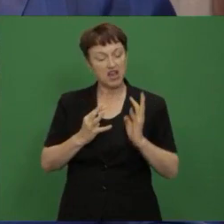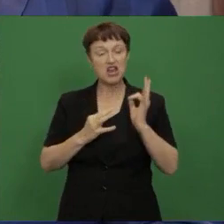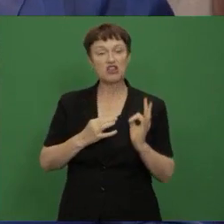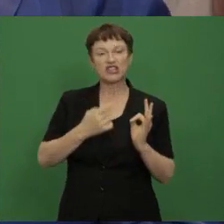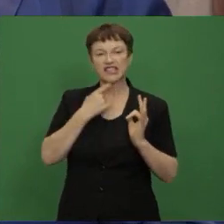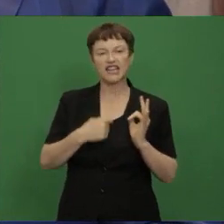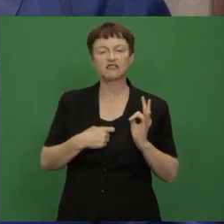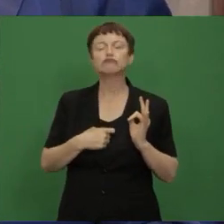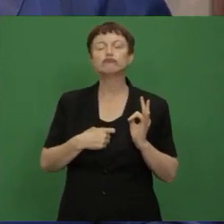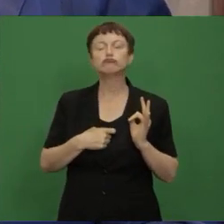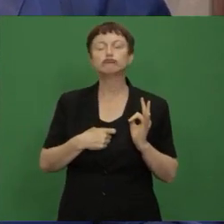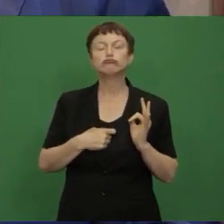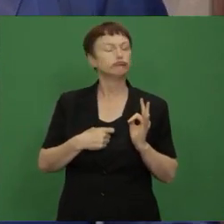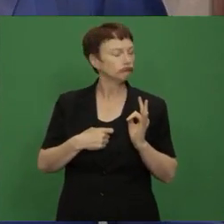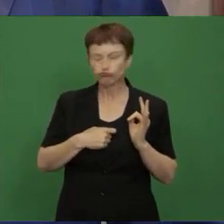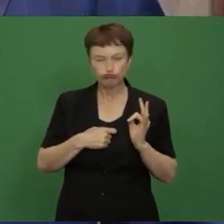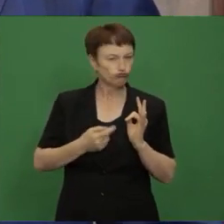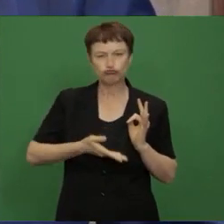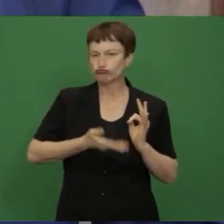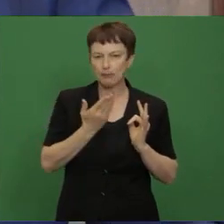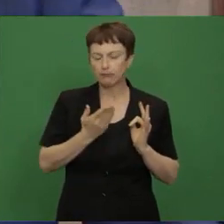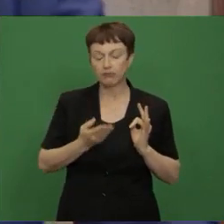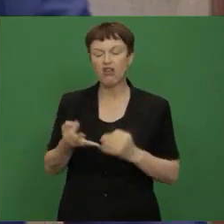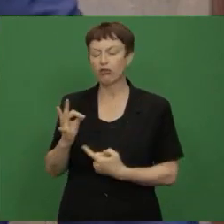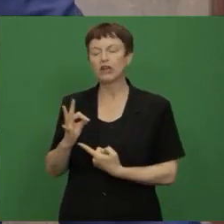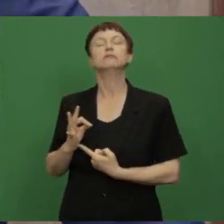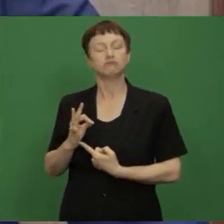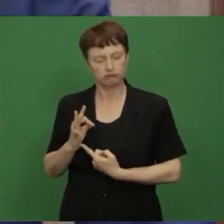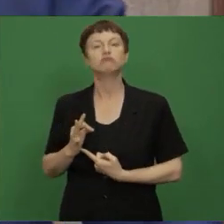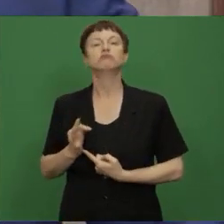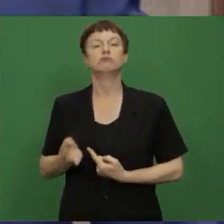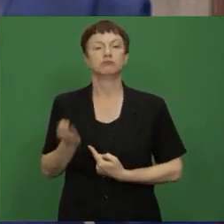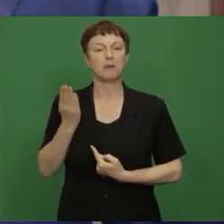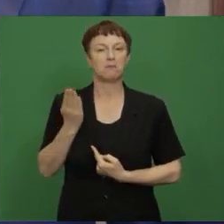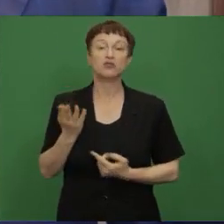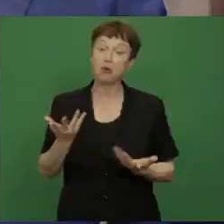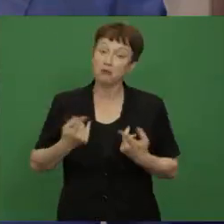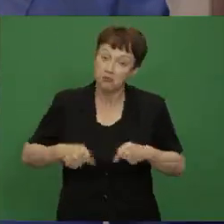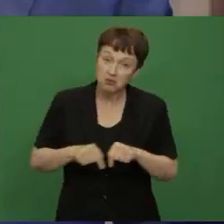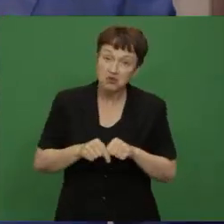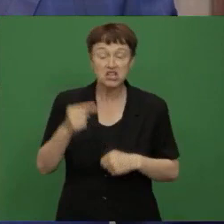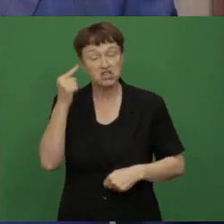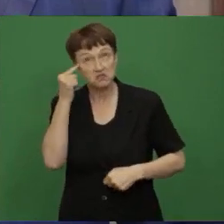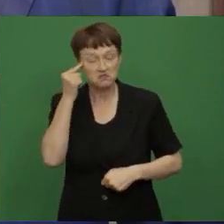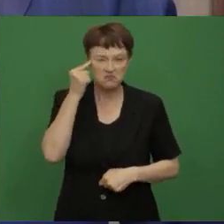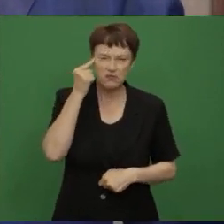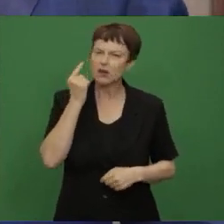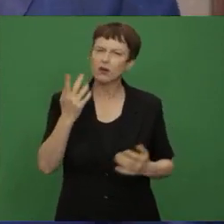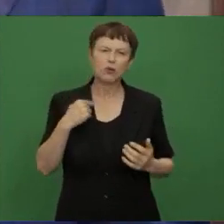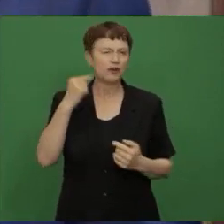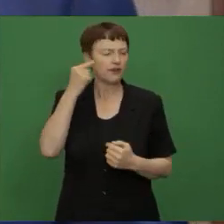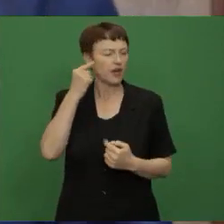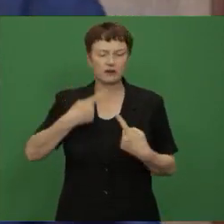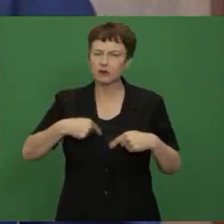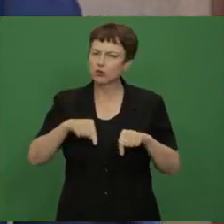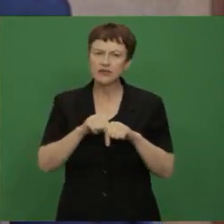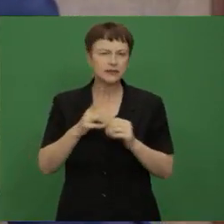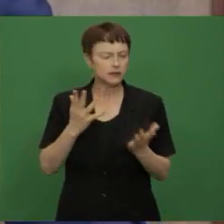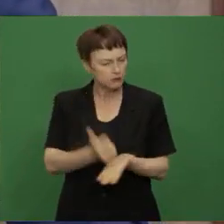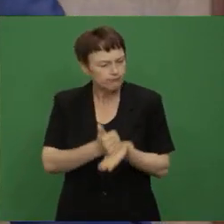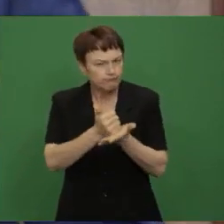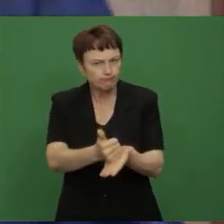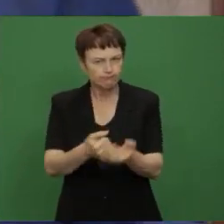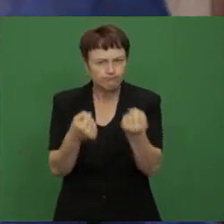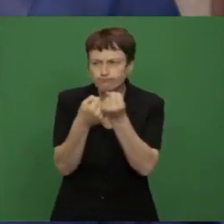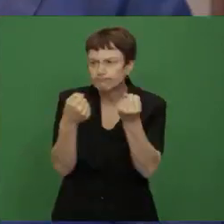The committee continues to assess the stance of monetary policy to be accommodative. Monetary policy actions